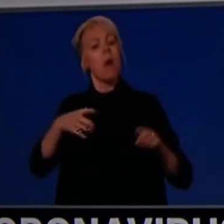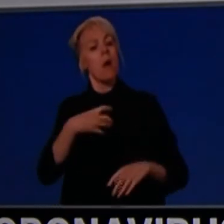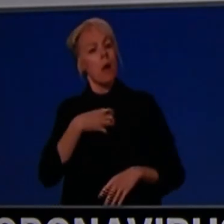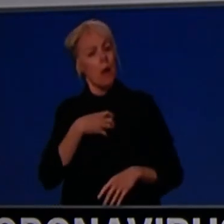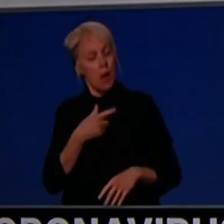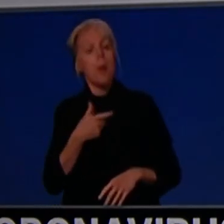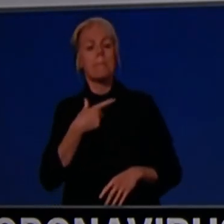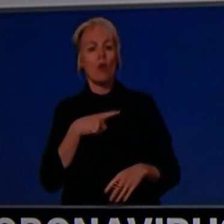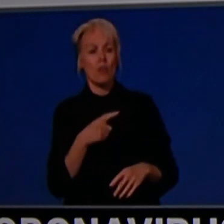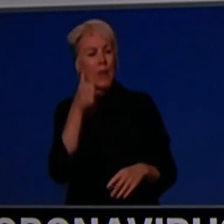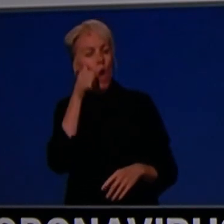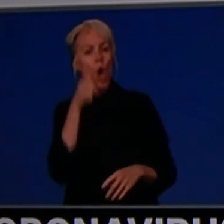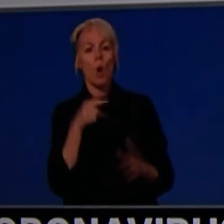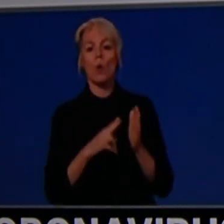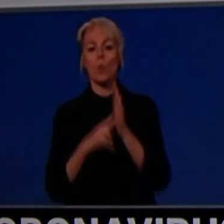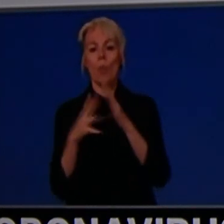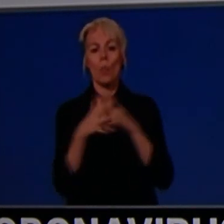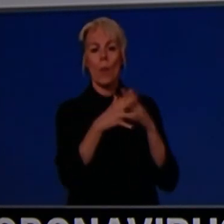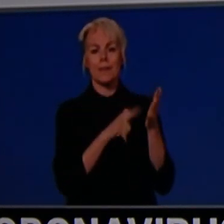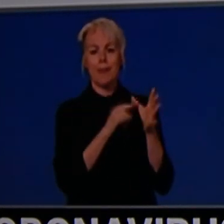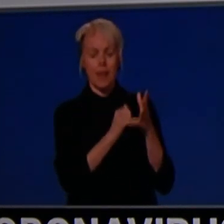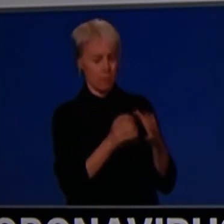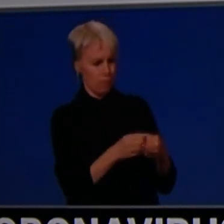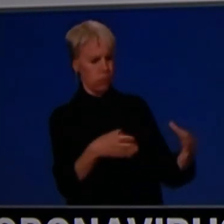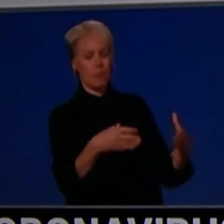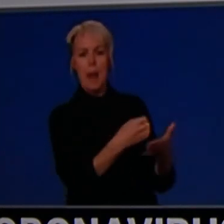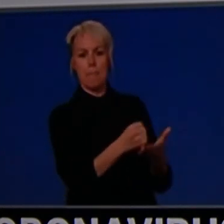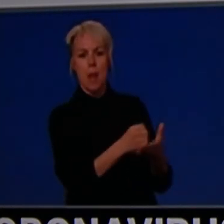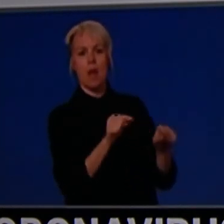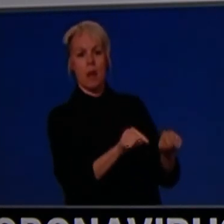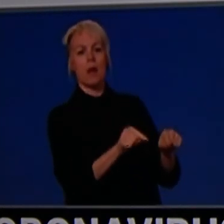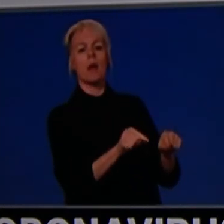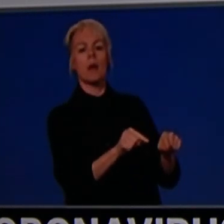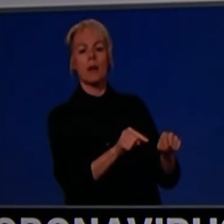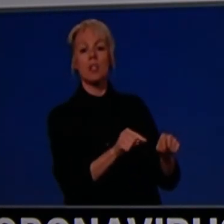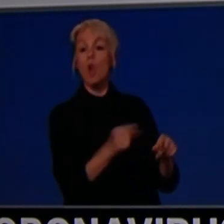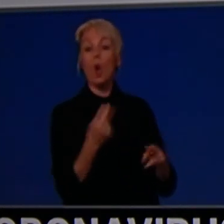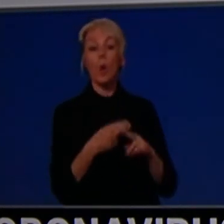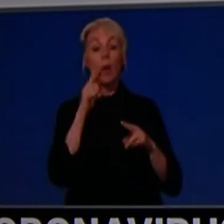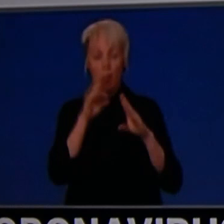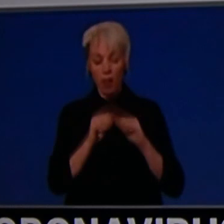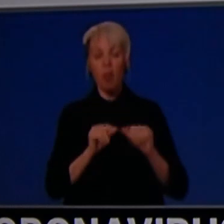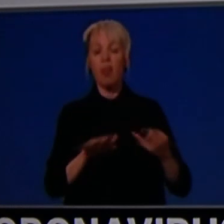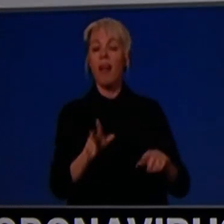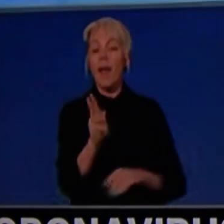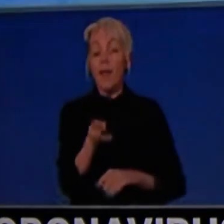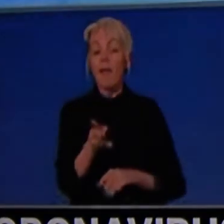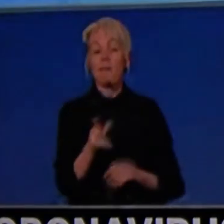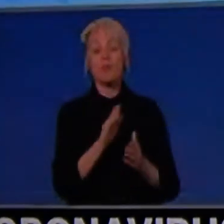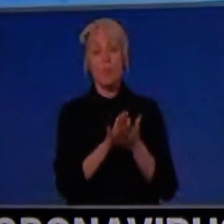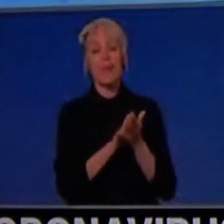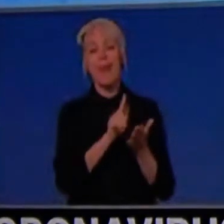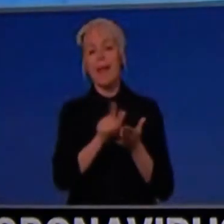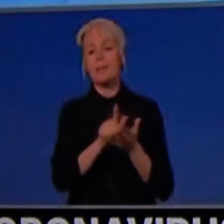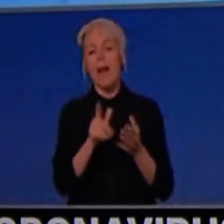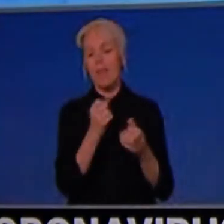that little outbreak in Burnie. That shows how sensitive this measure is. That'll drop away very quickly as that outbreak's brought under control. And you